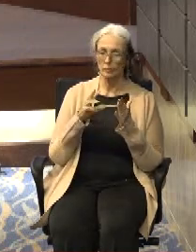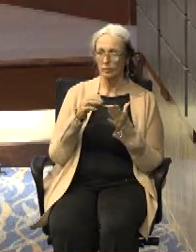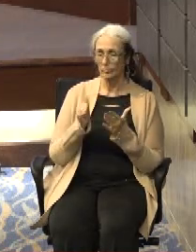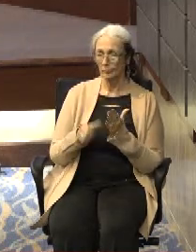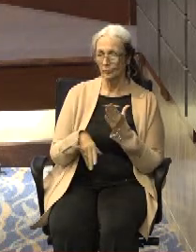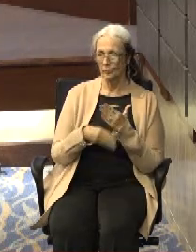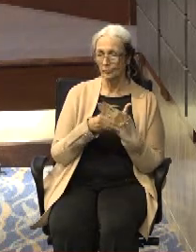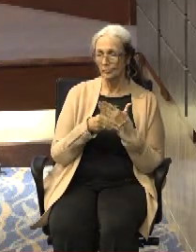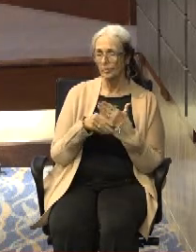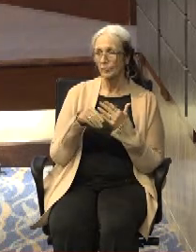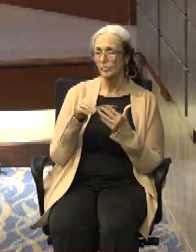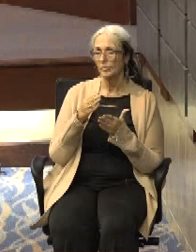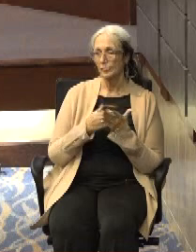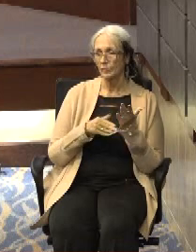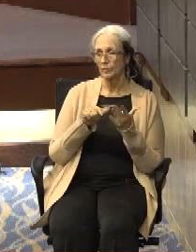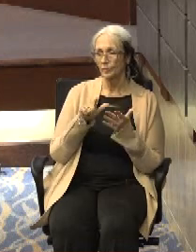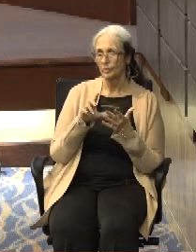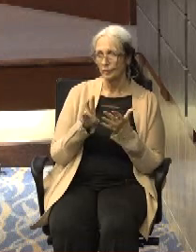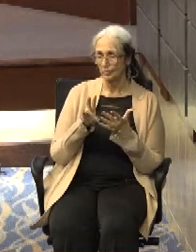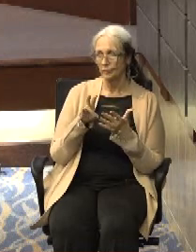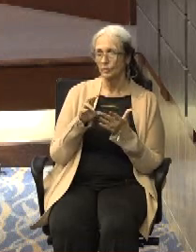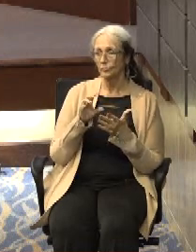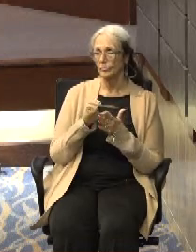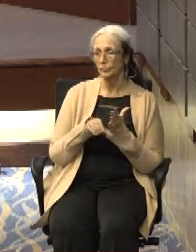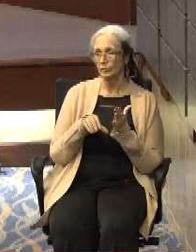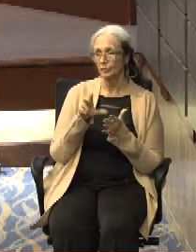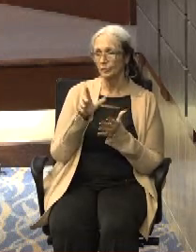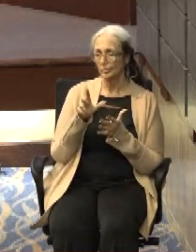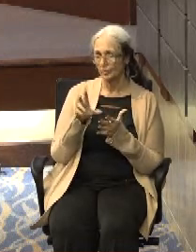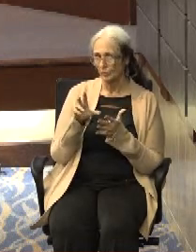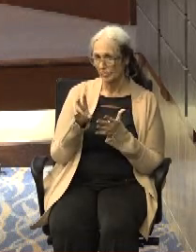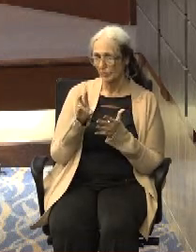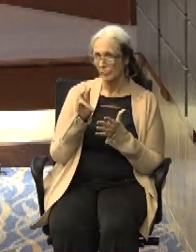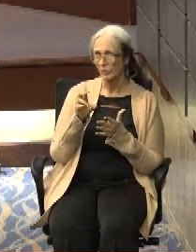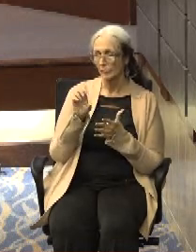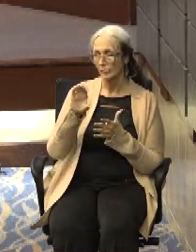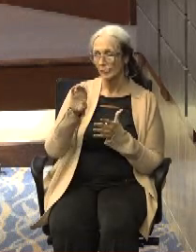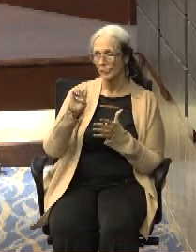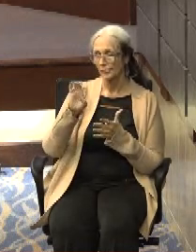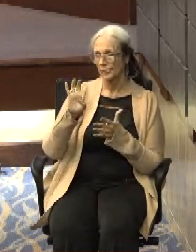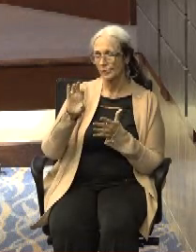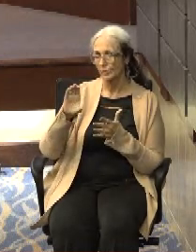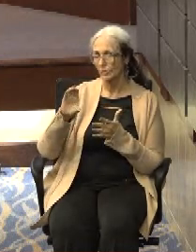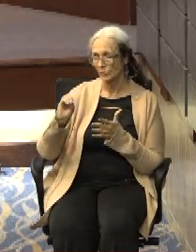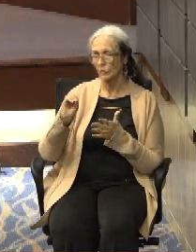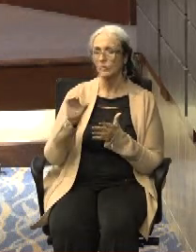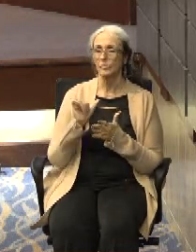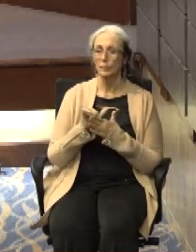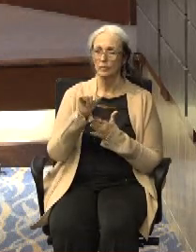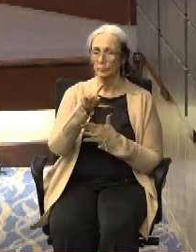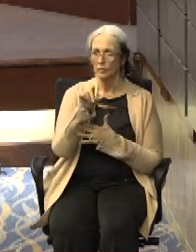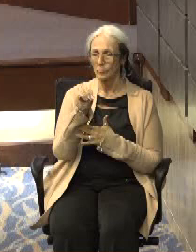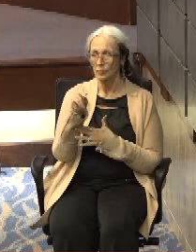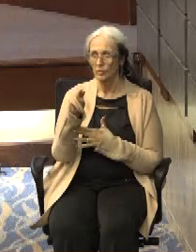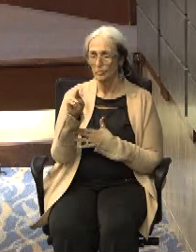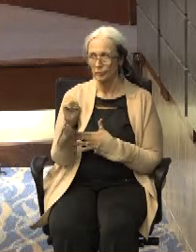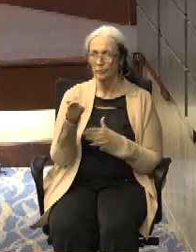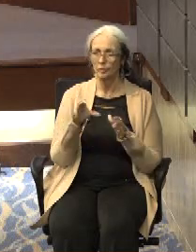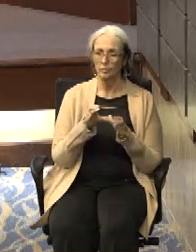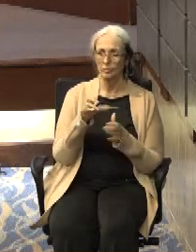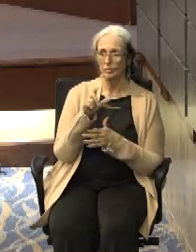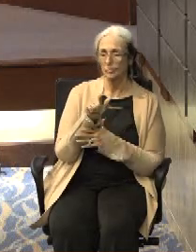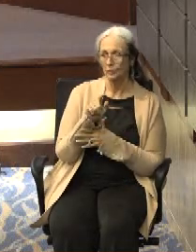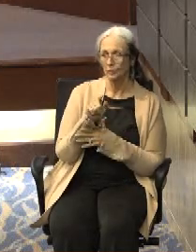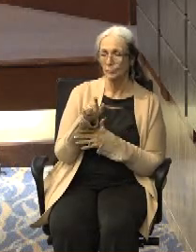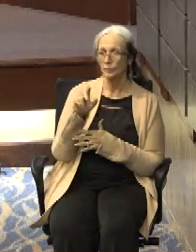by revising Section 28-247 and Chapter 28 Zoning of said Code. Provide the zoning map shall be changed that certain property described as Lot 21, Block